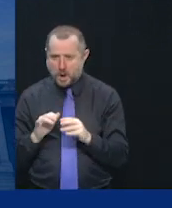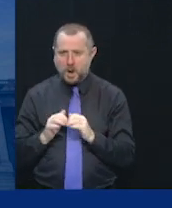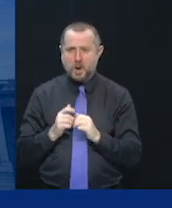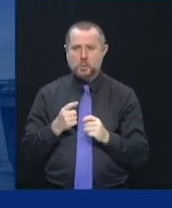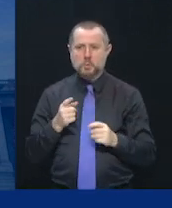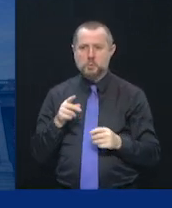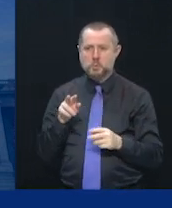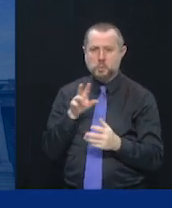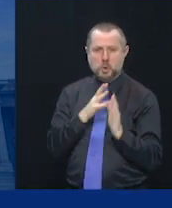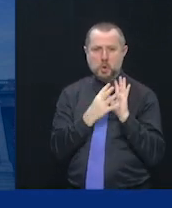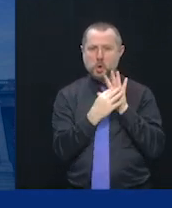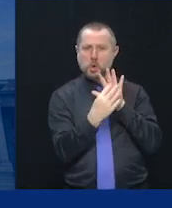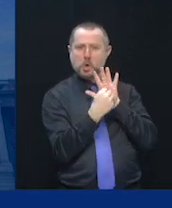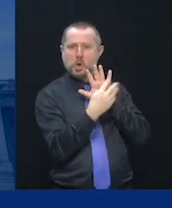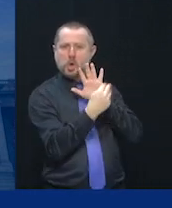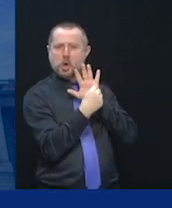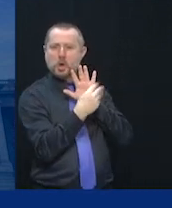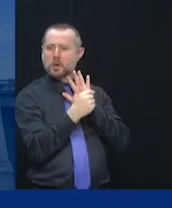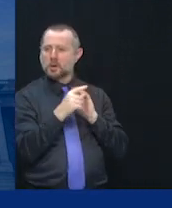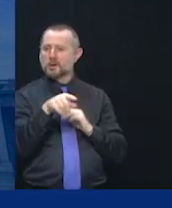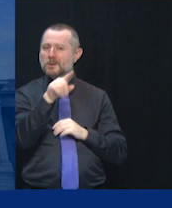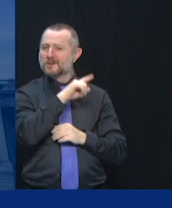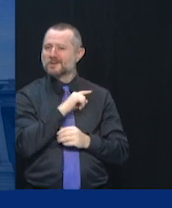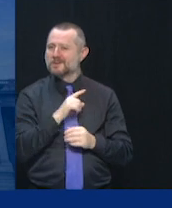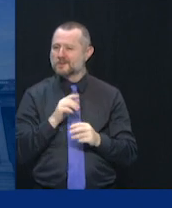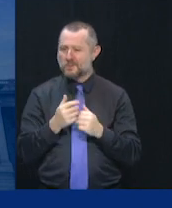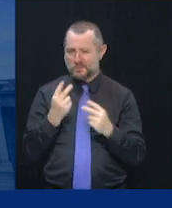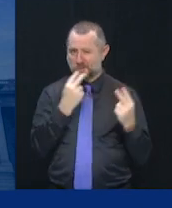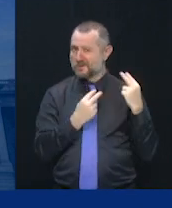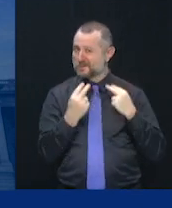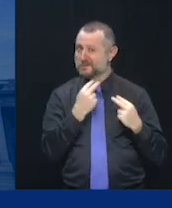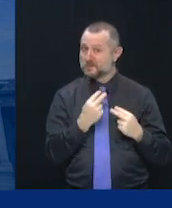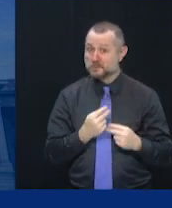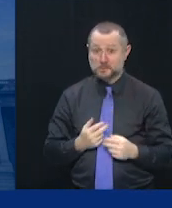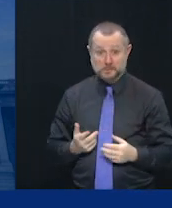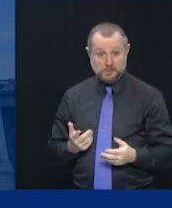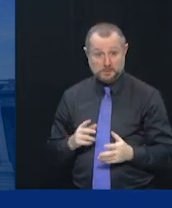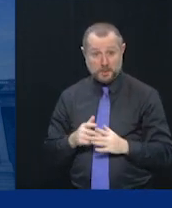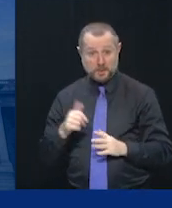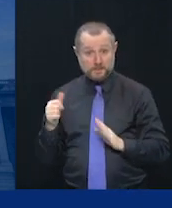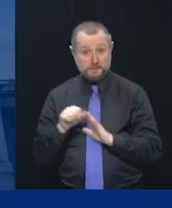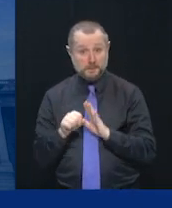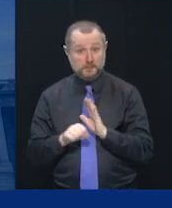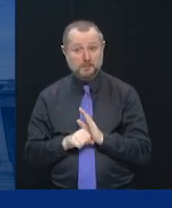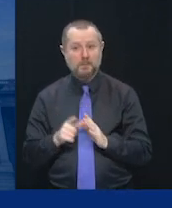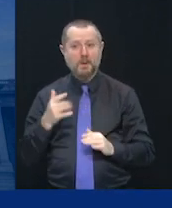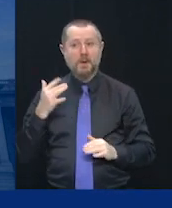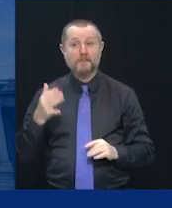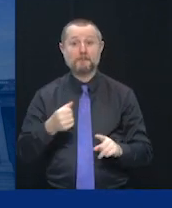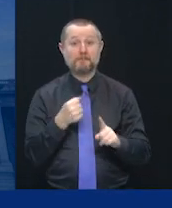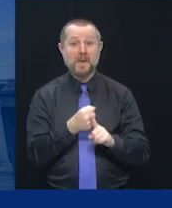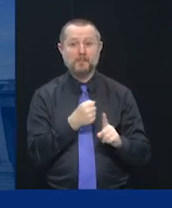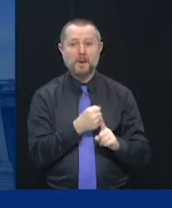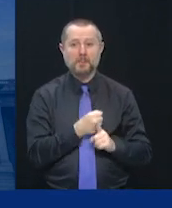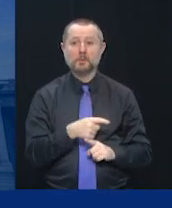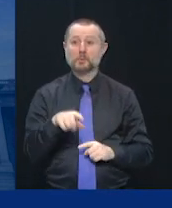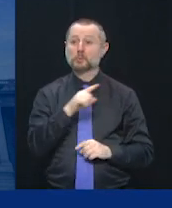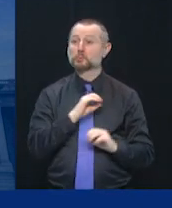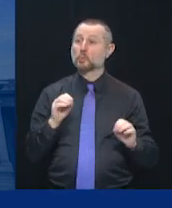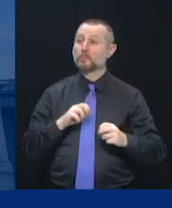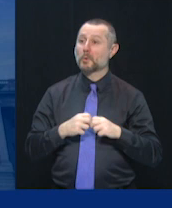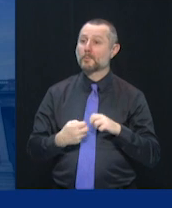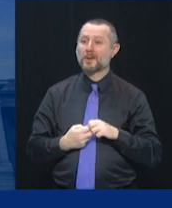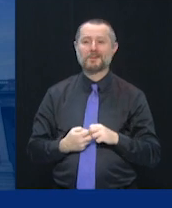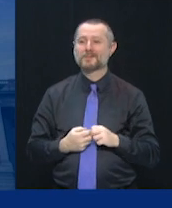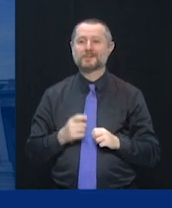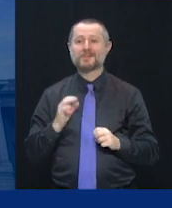York. Going second or going third or not having the COVID issue